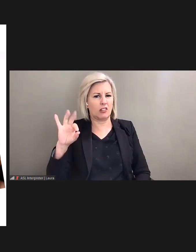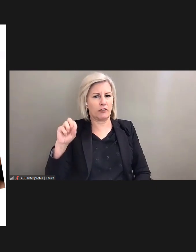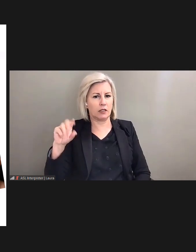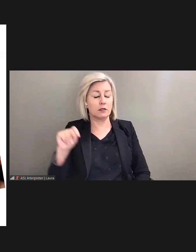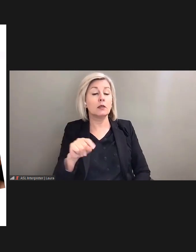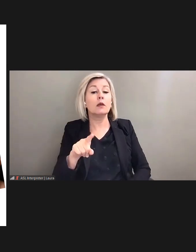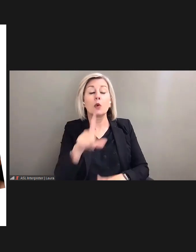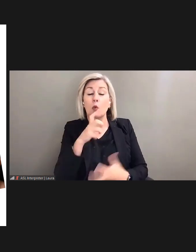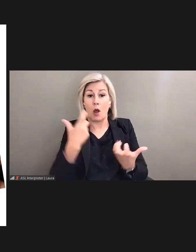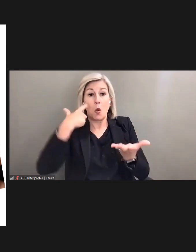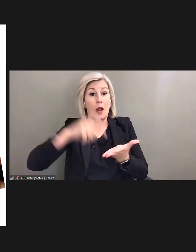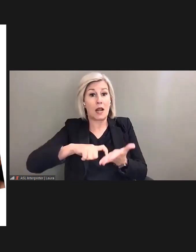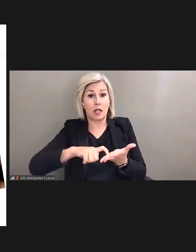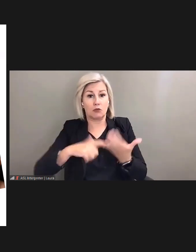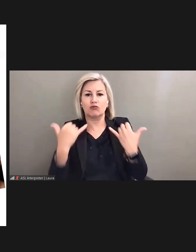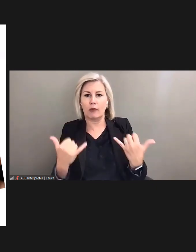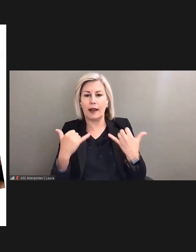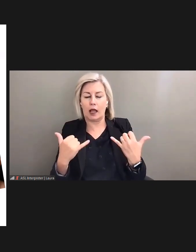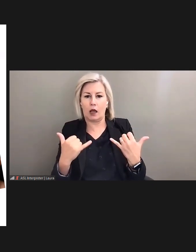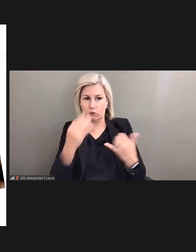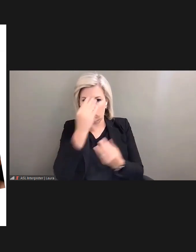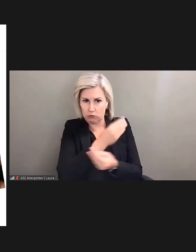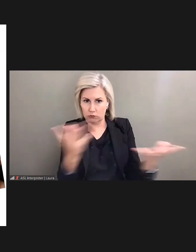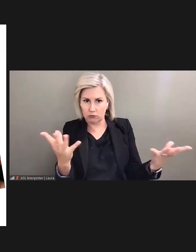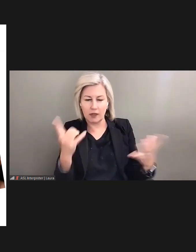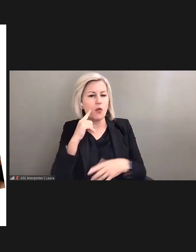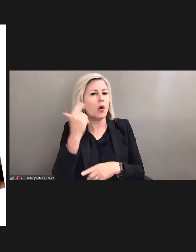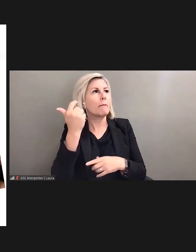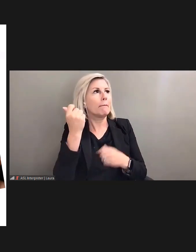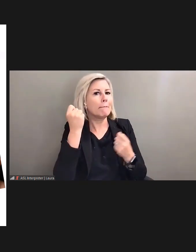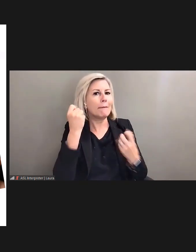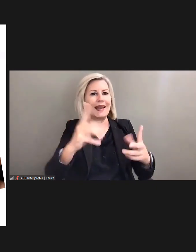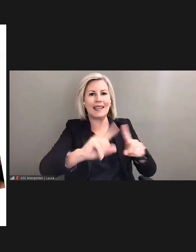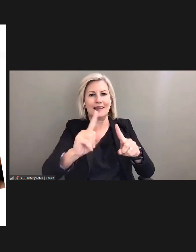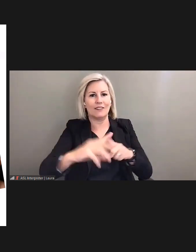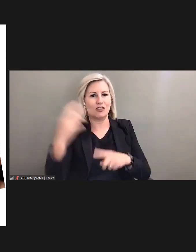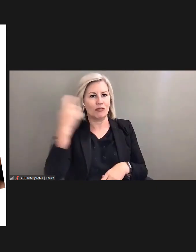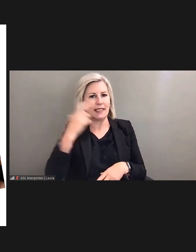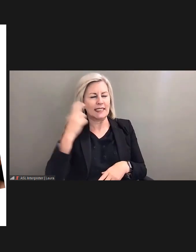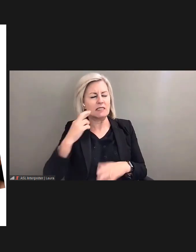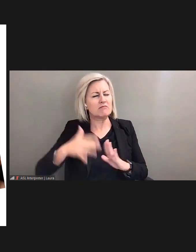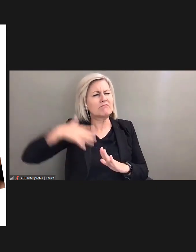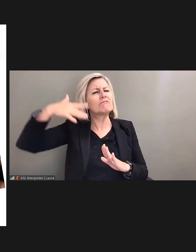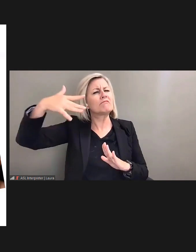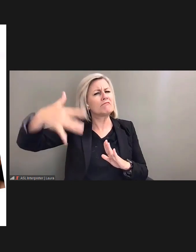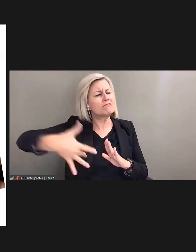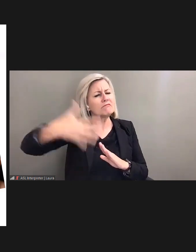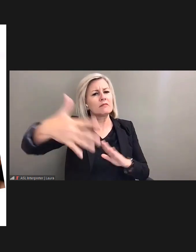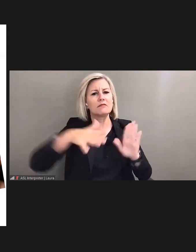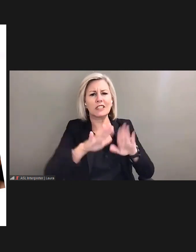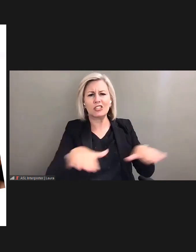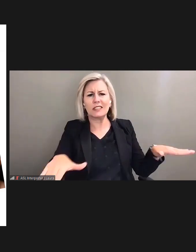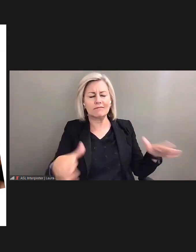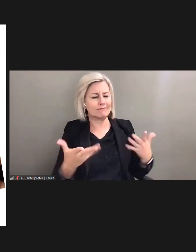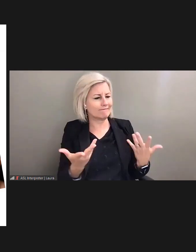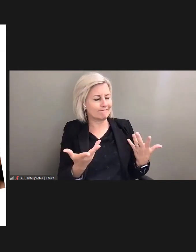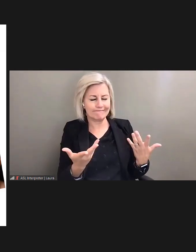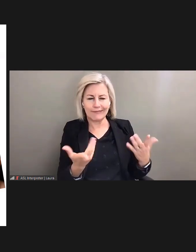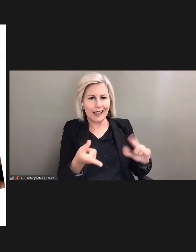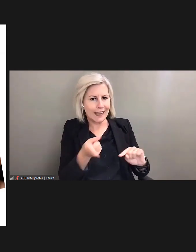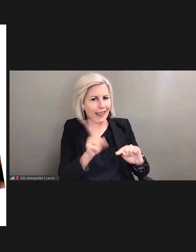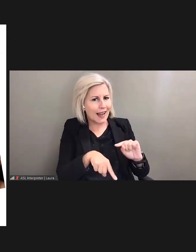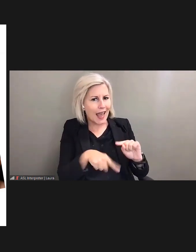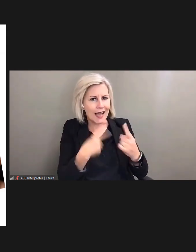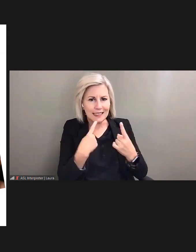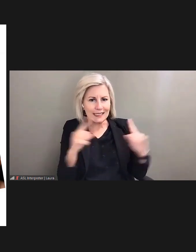acknowledge right up front that for any number of reasons, there will be an occasional child that you just can't manage to screen.